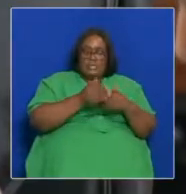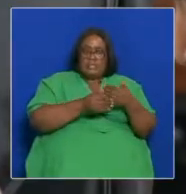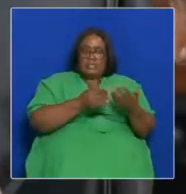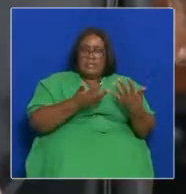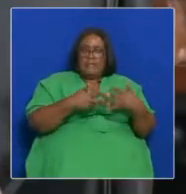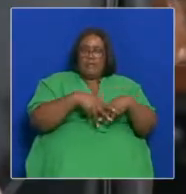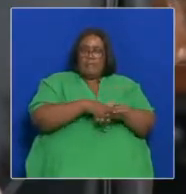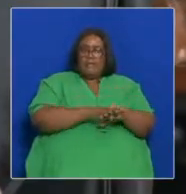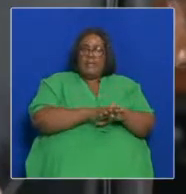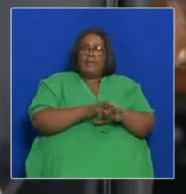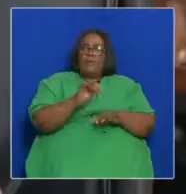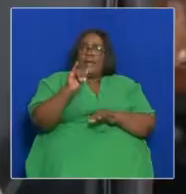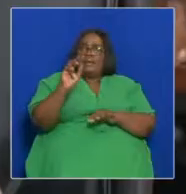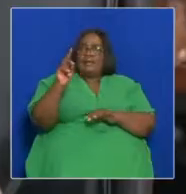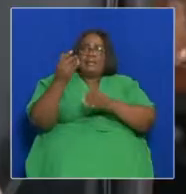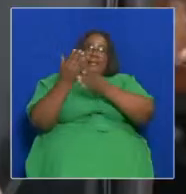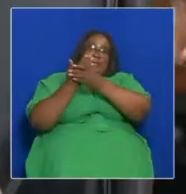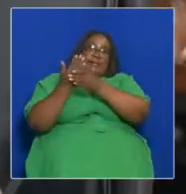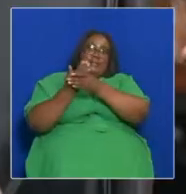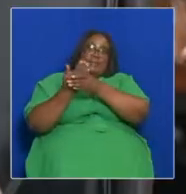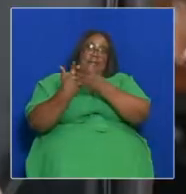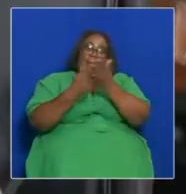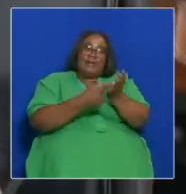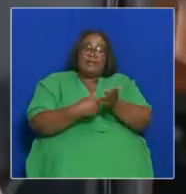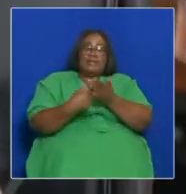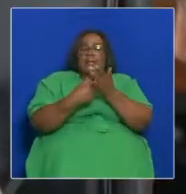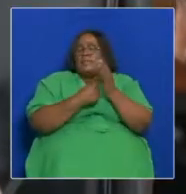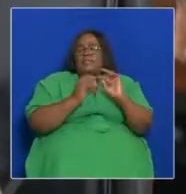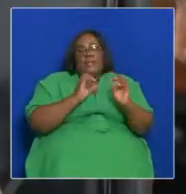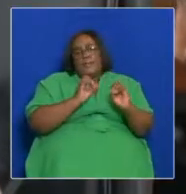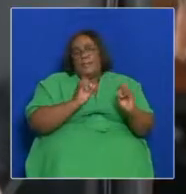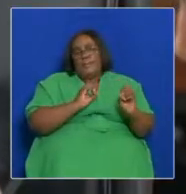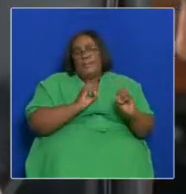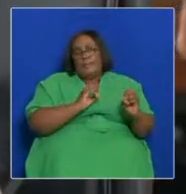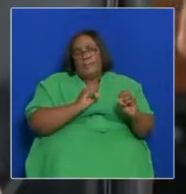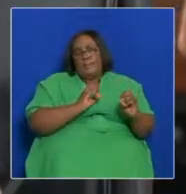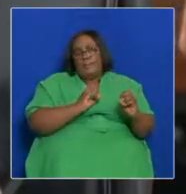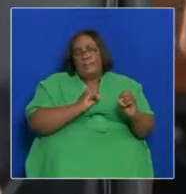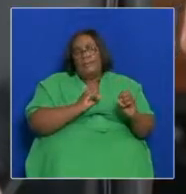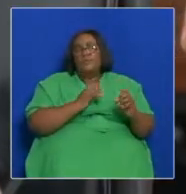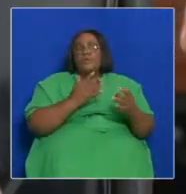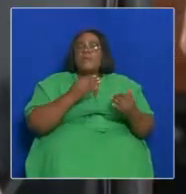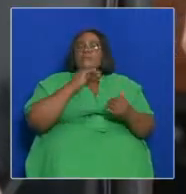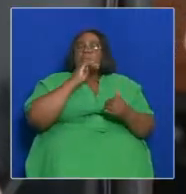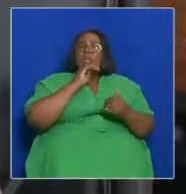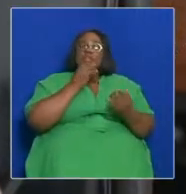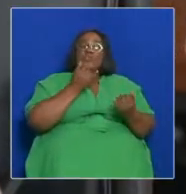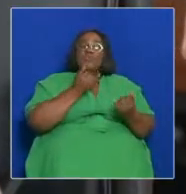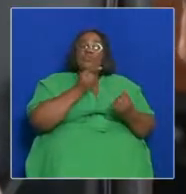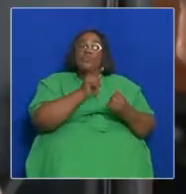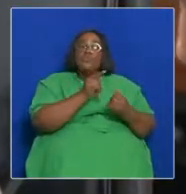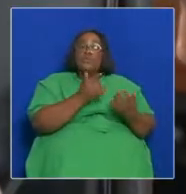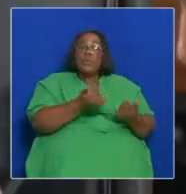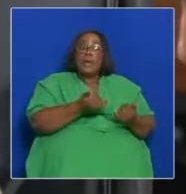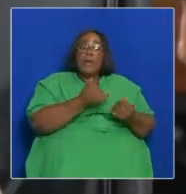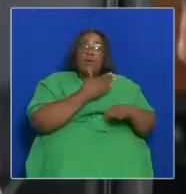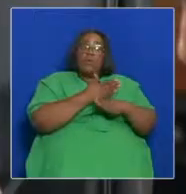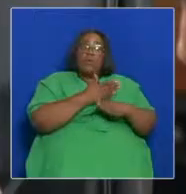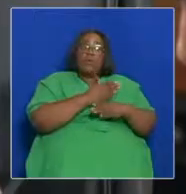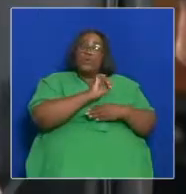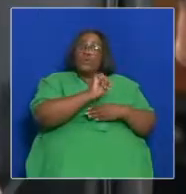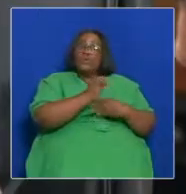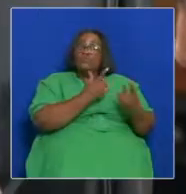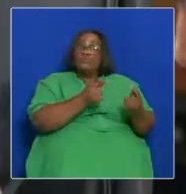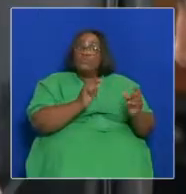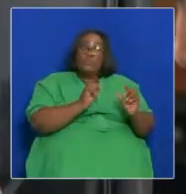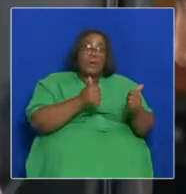not discussed, at a stage that you can't do your job because there are complaints coming in about resources,